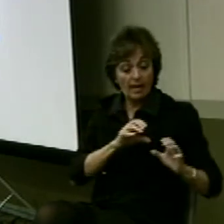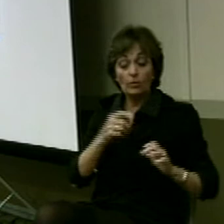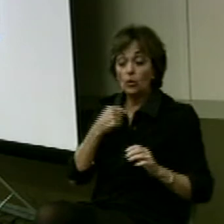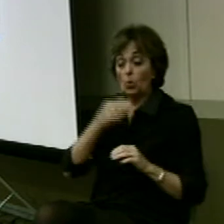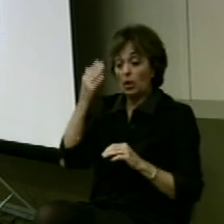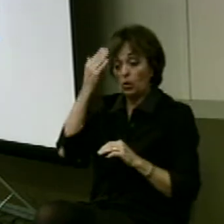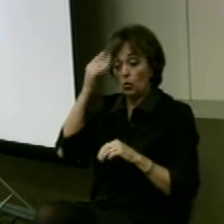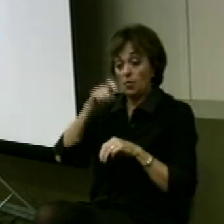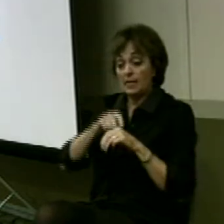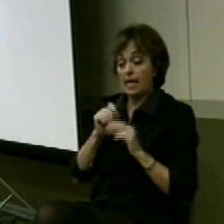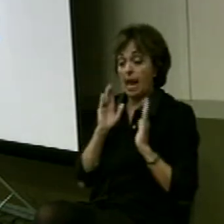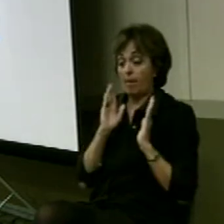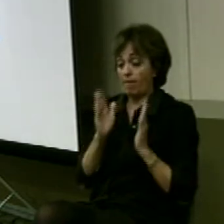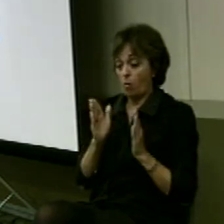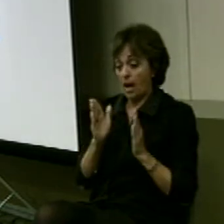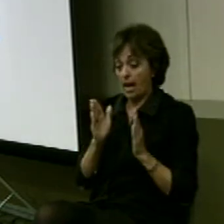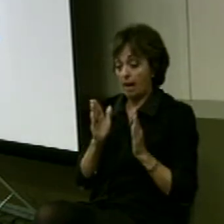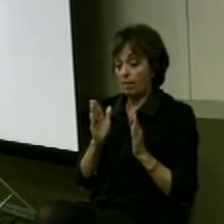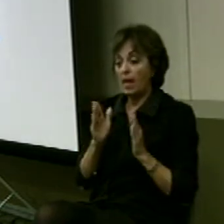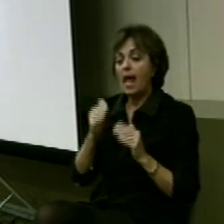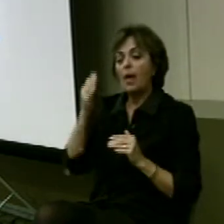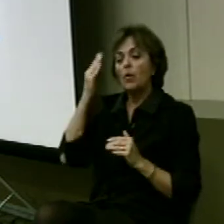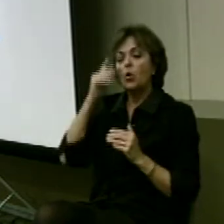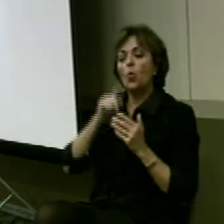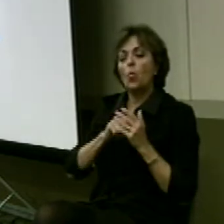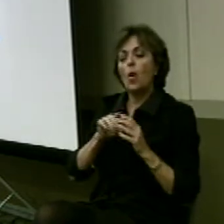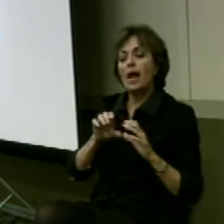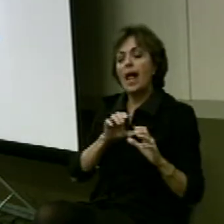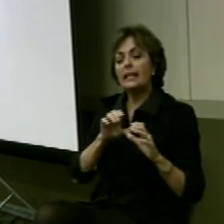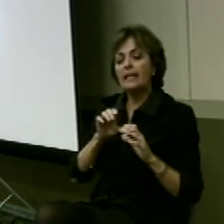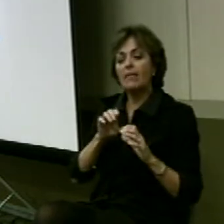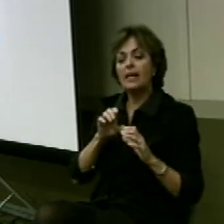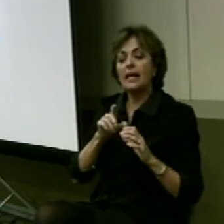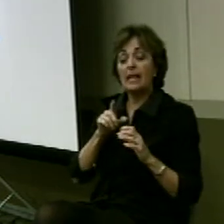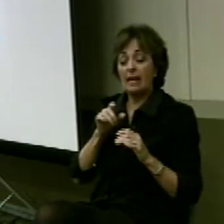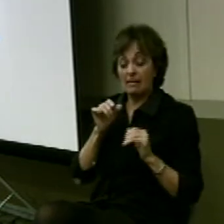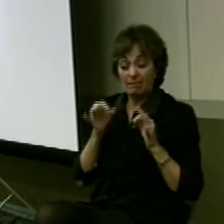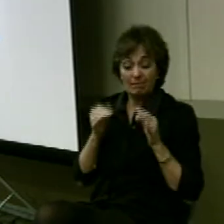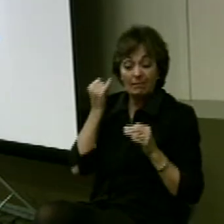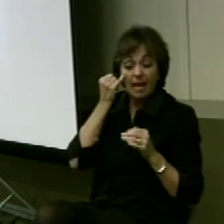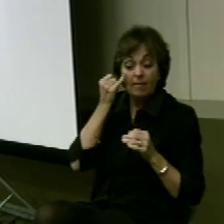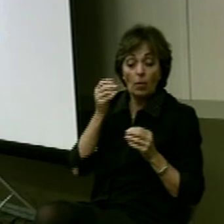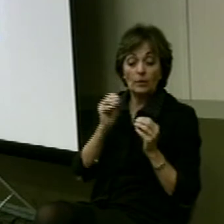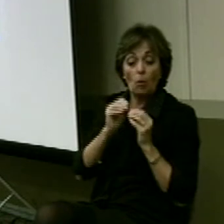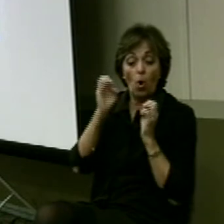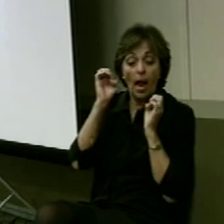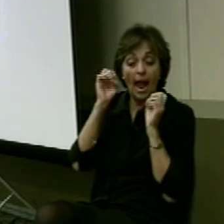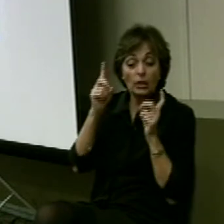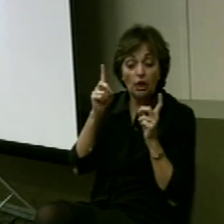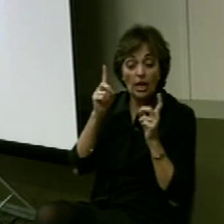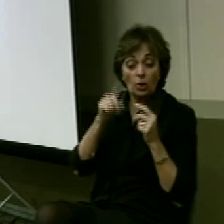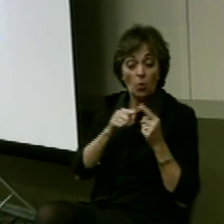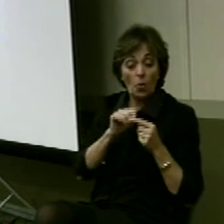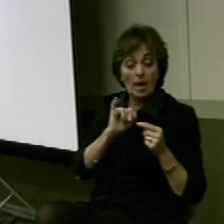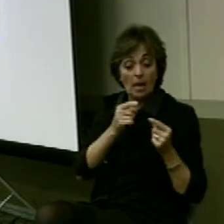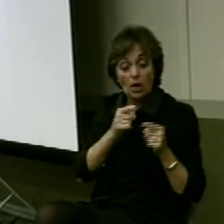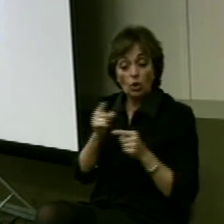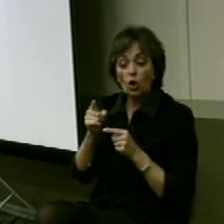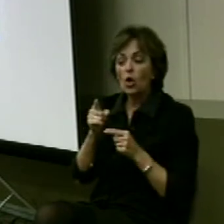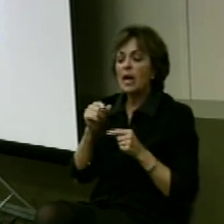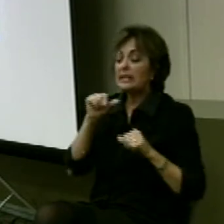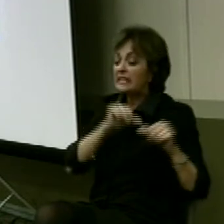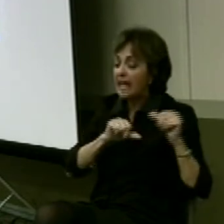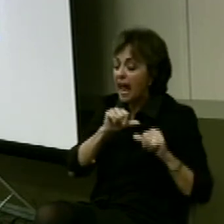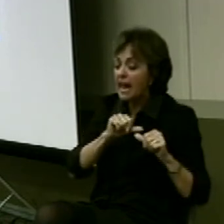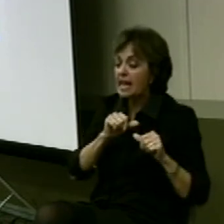write the activity. So not only did we know the time frame, but we also knew what activity. Was it more of an educational type of activity that these